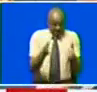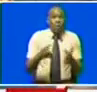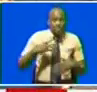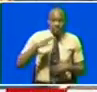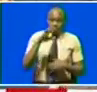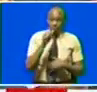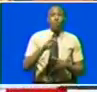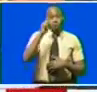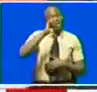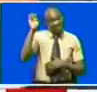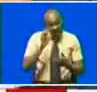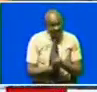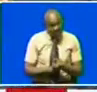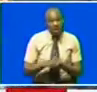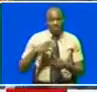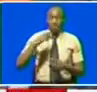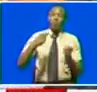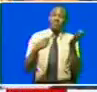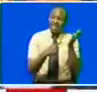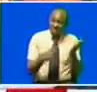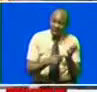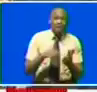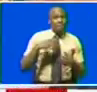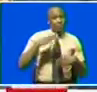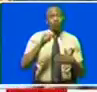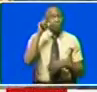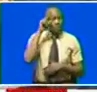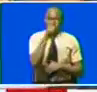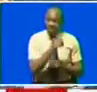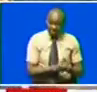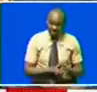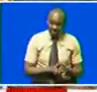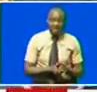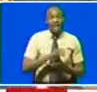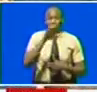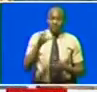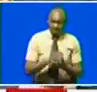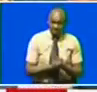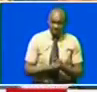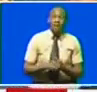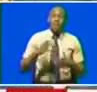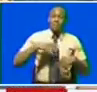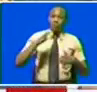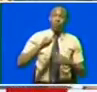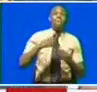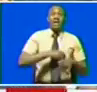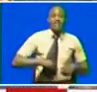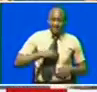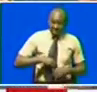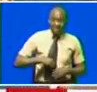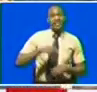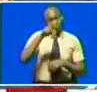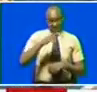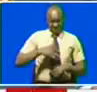from Northeastern, people from Taita, people from Mombasa County, people from Malindi, they are